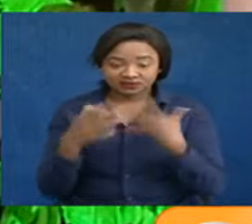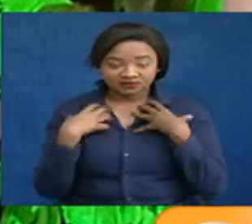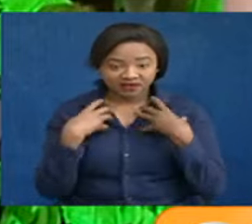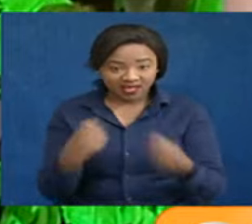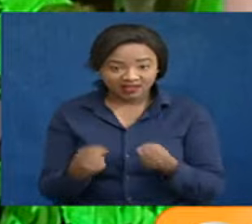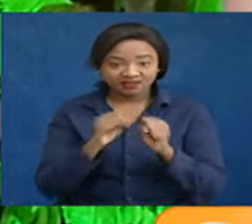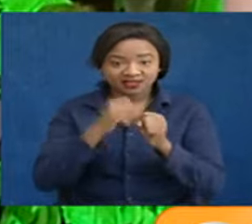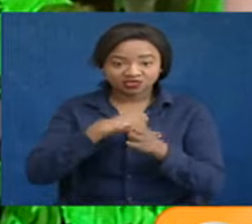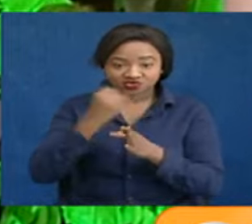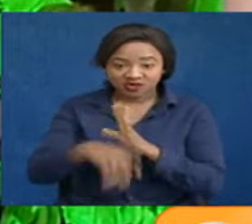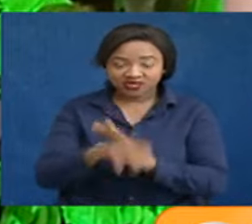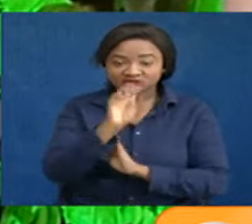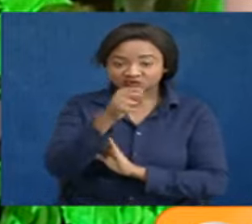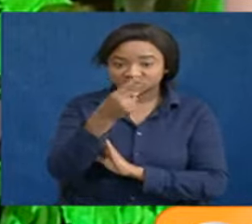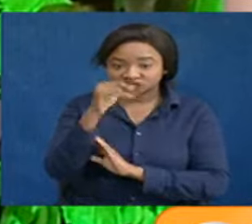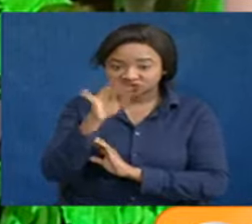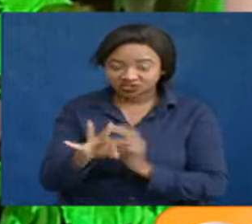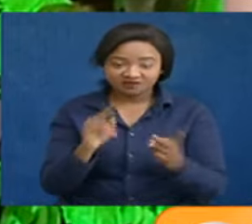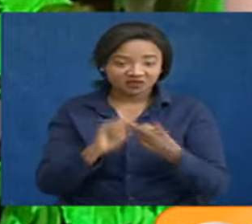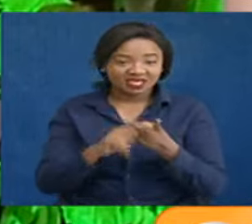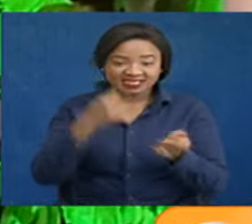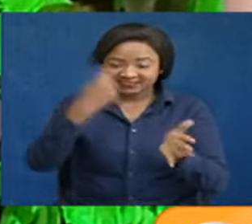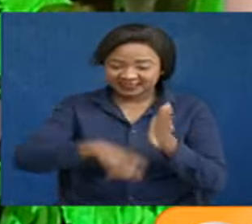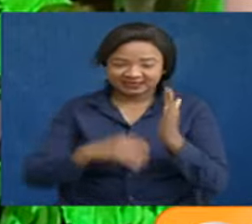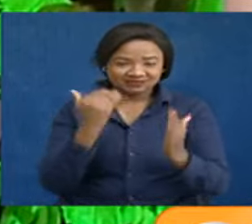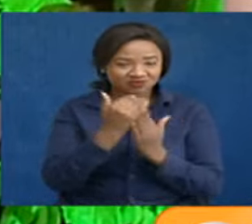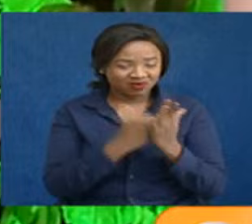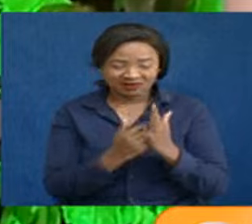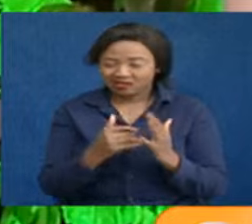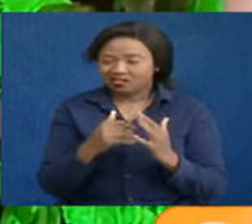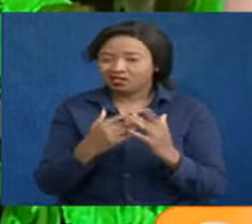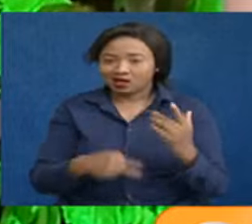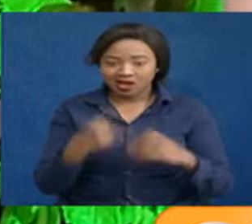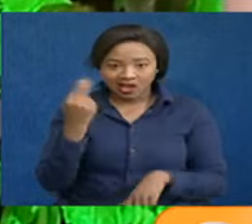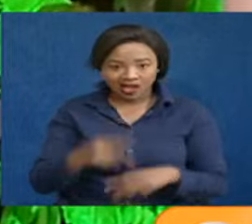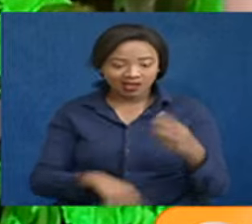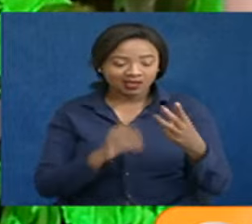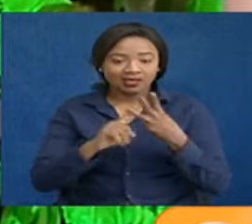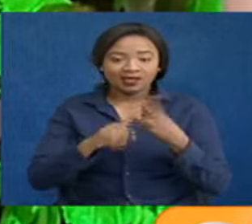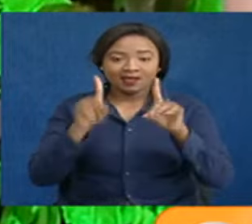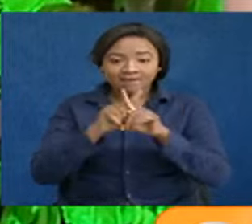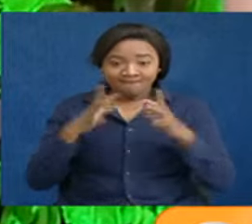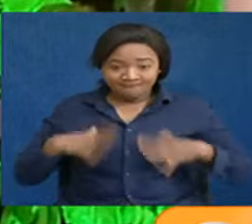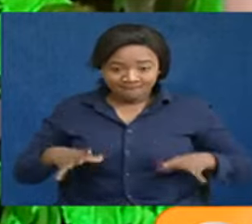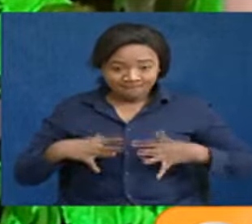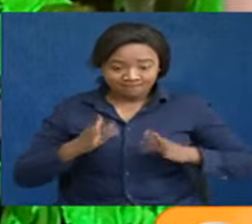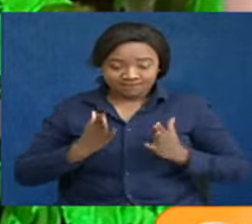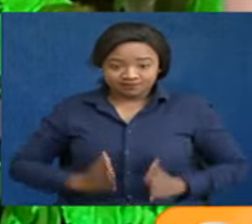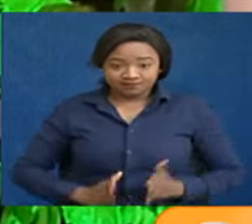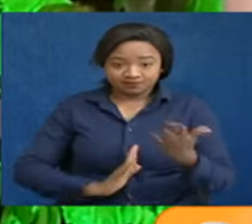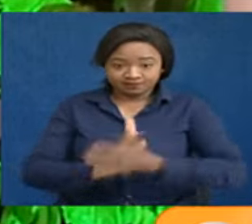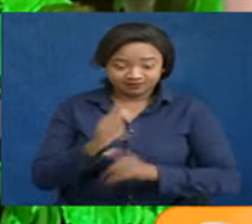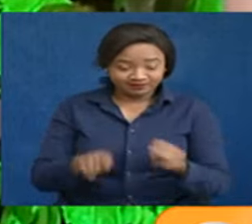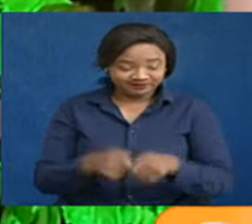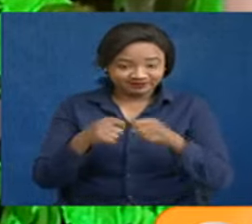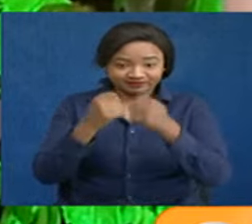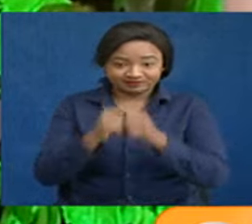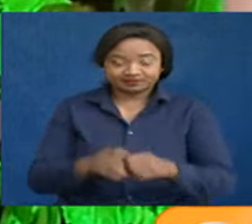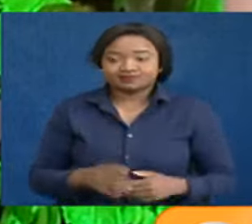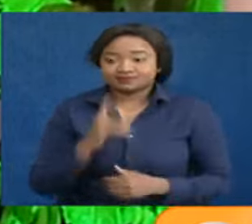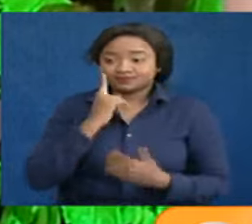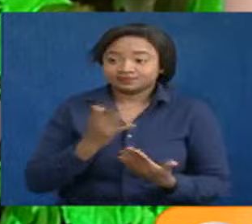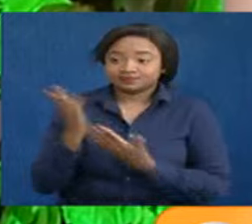tax regime, an impractical university funding model, and increased cases of human rights violations. And as Safin Achieng Ouma